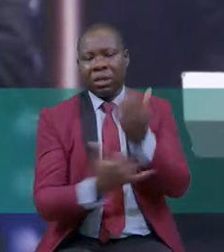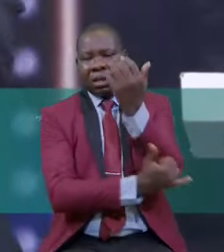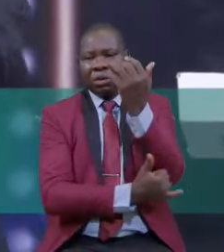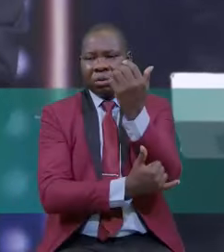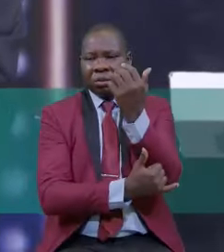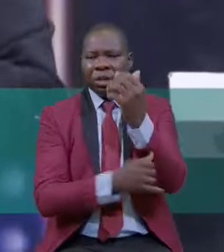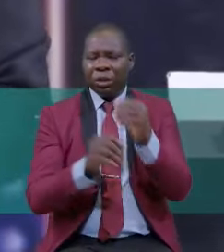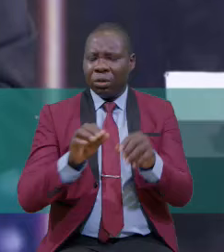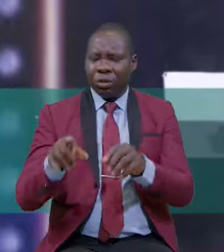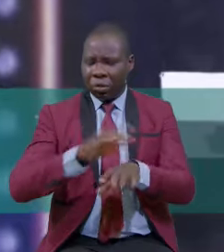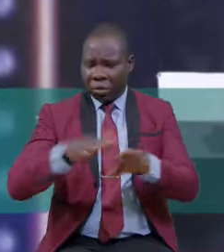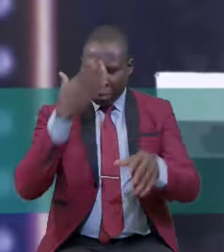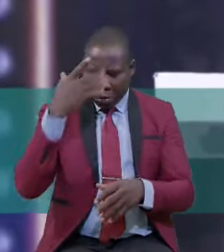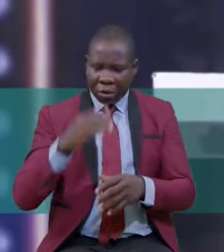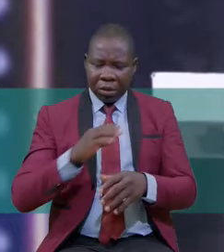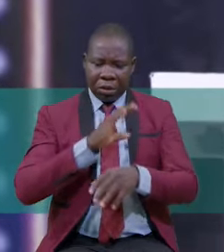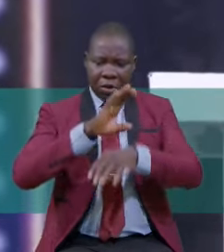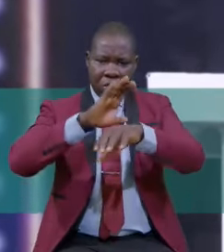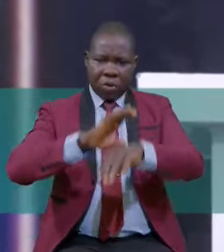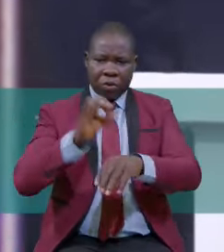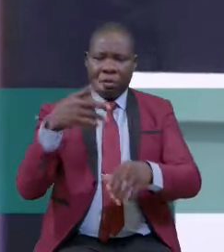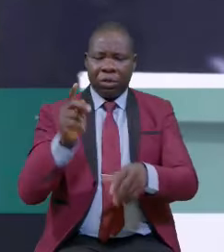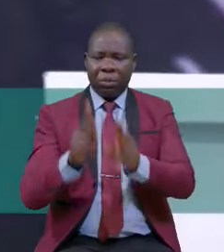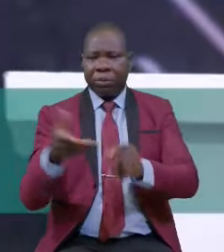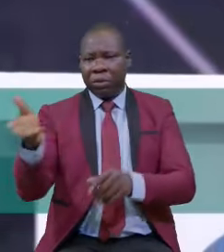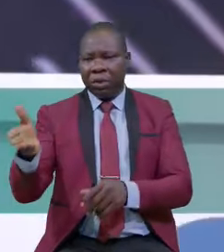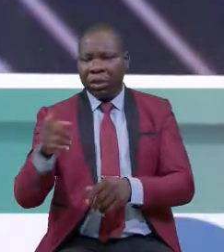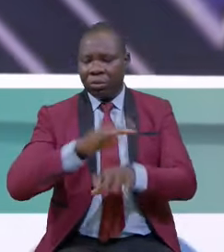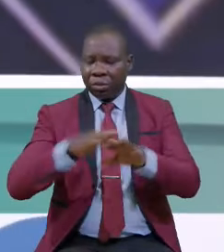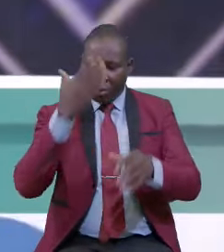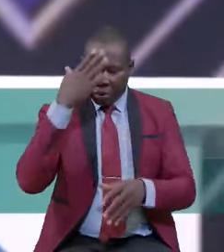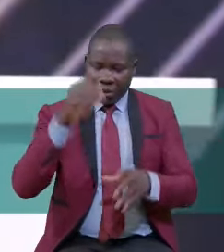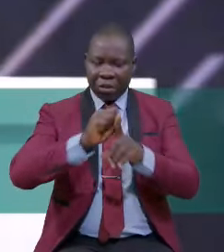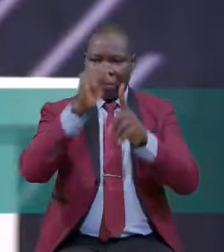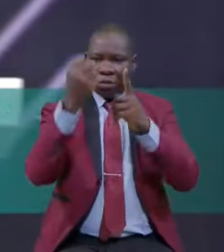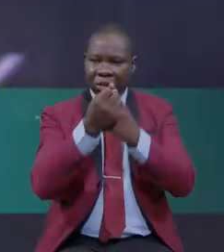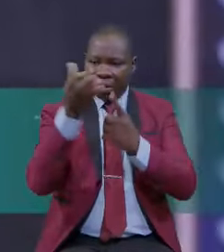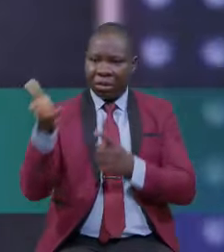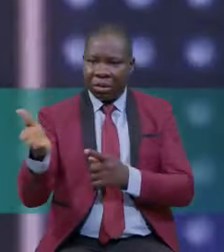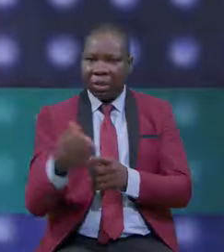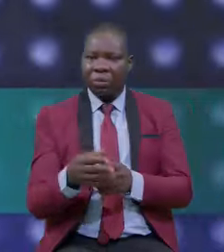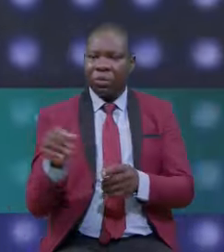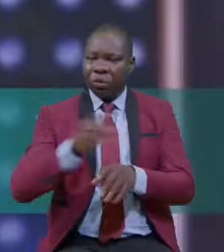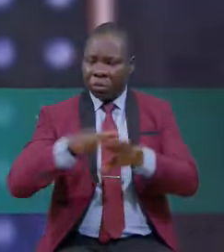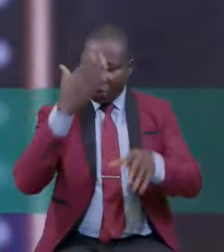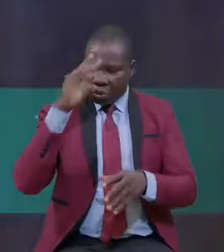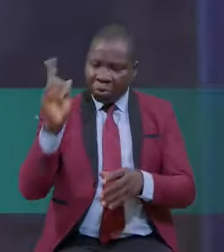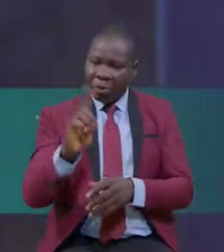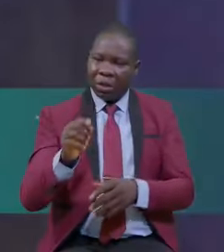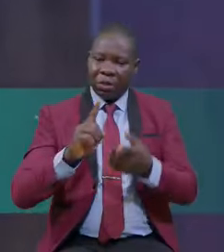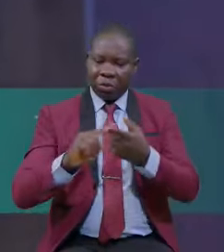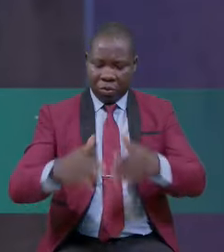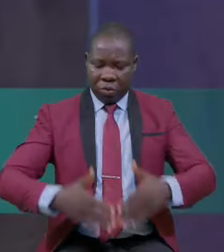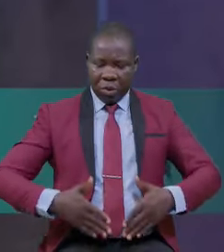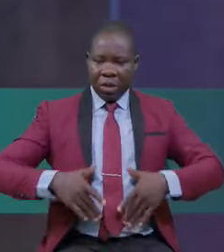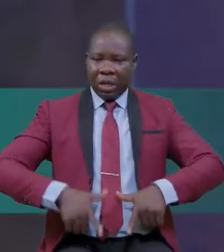Do you know the towns there? Do you know the situation there? Do you know what, where you will live over there? You cannot